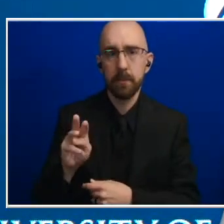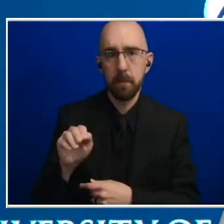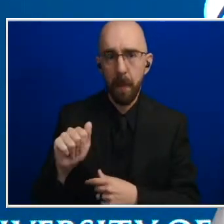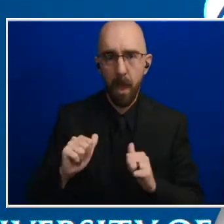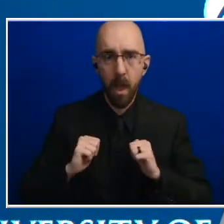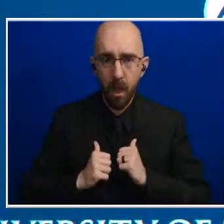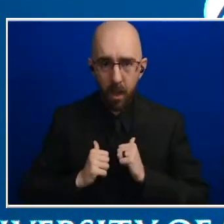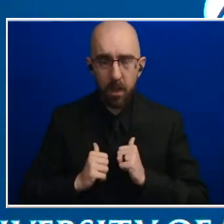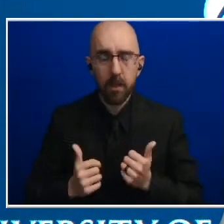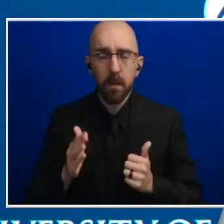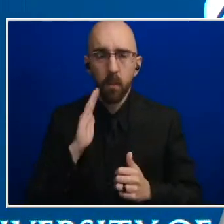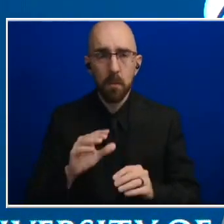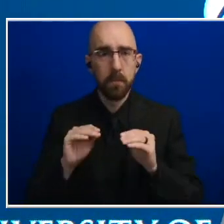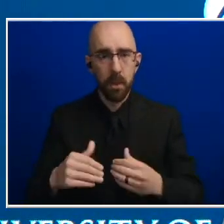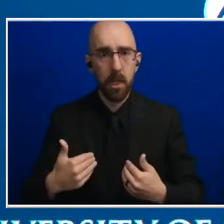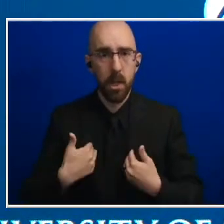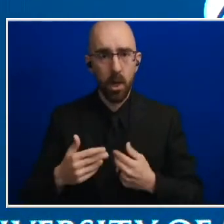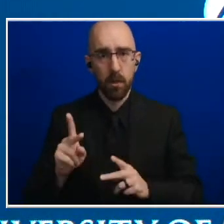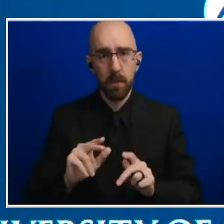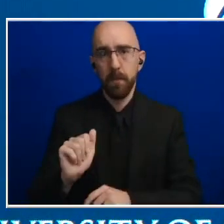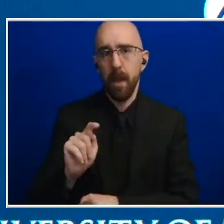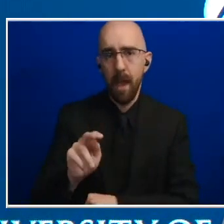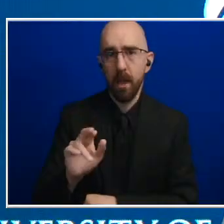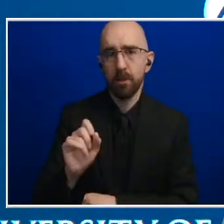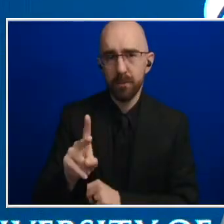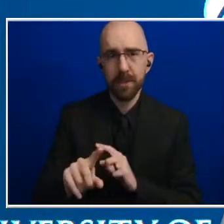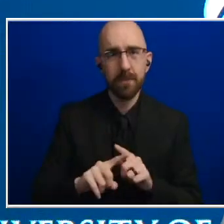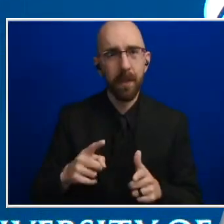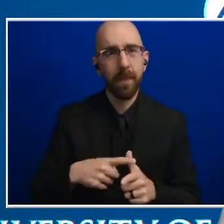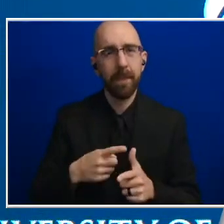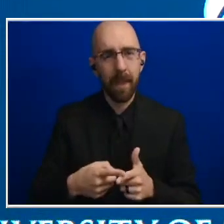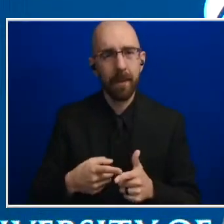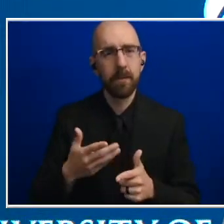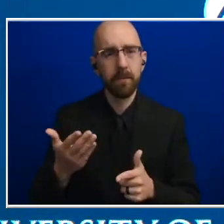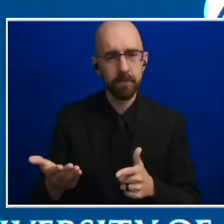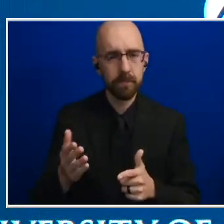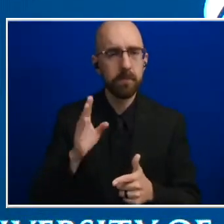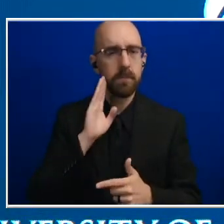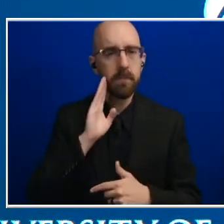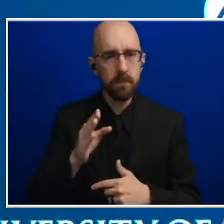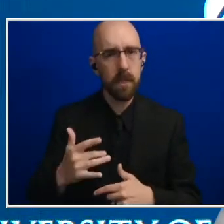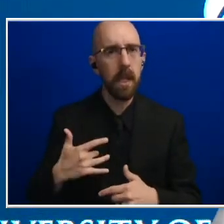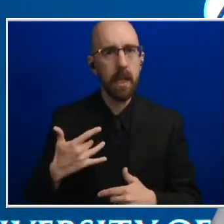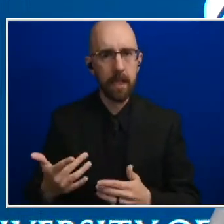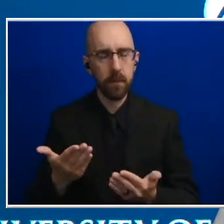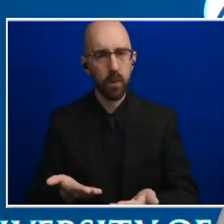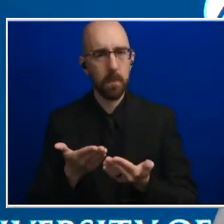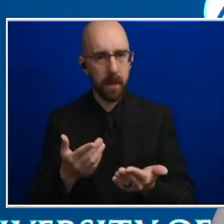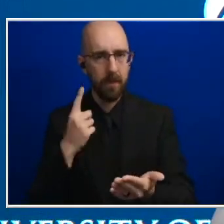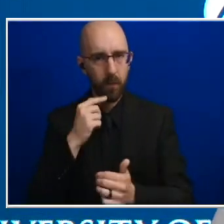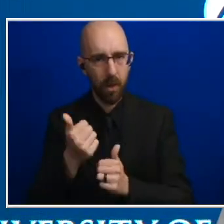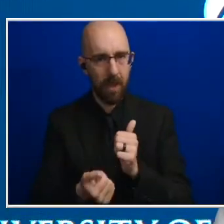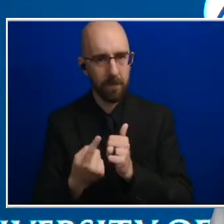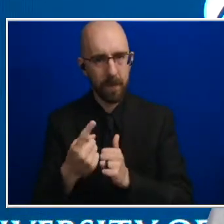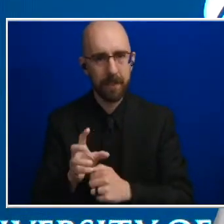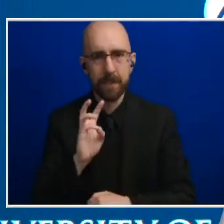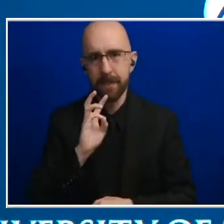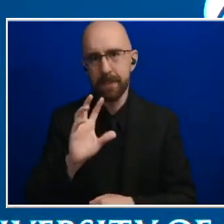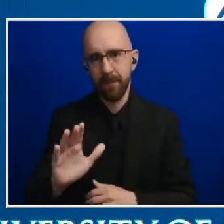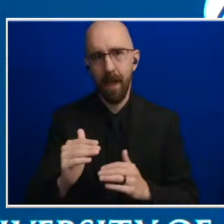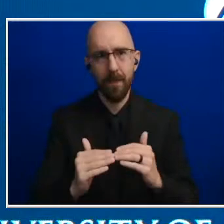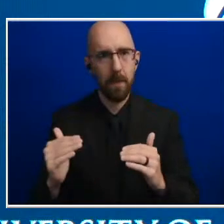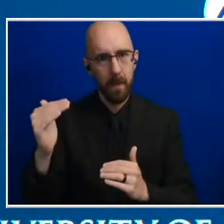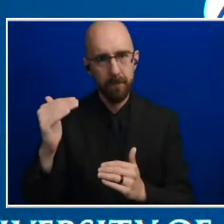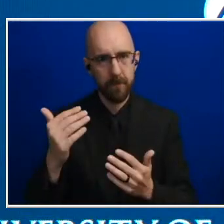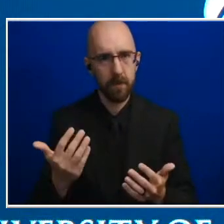those younger people at risk. But then it will likely be recommended for everybody 65 and over. So